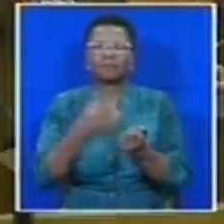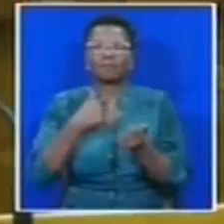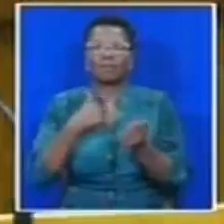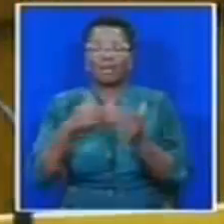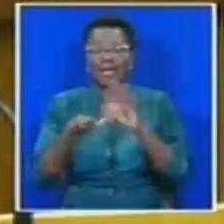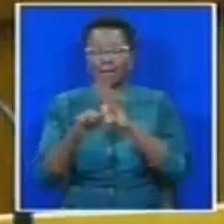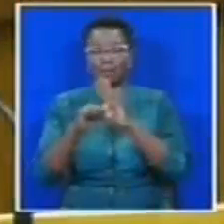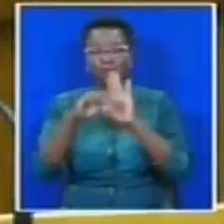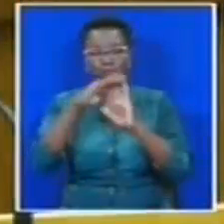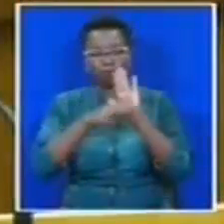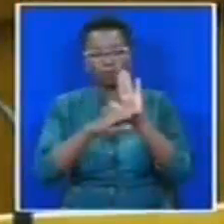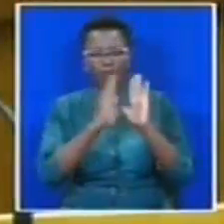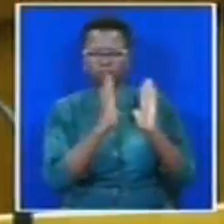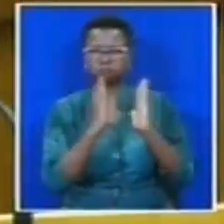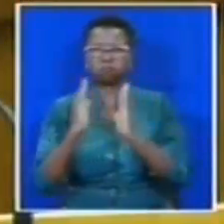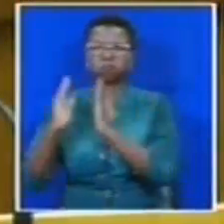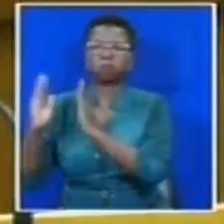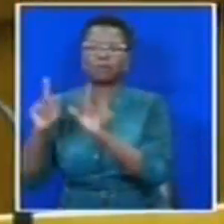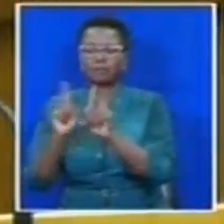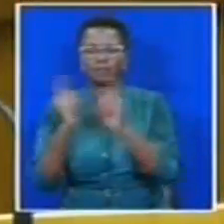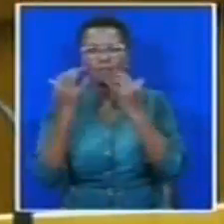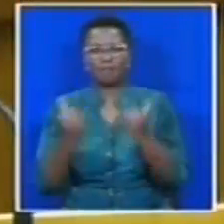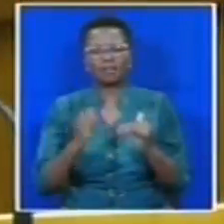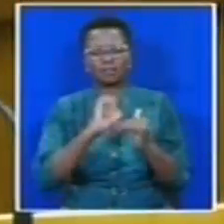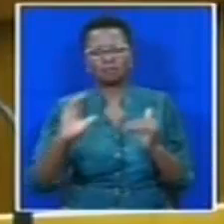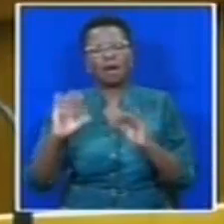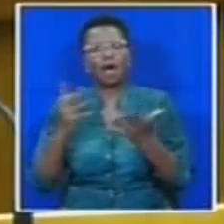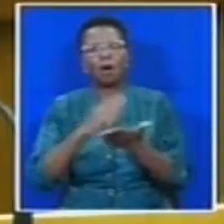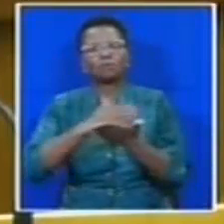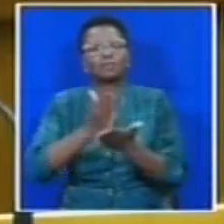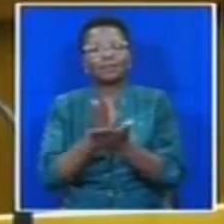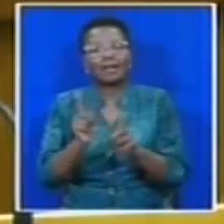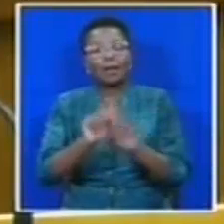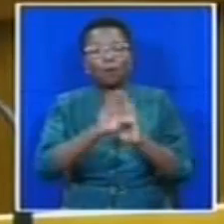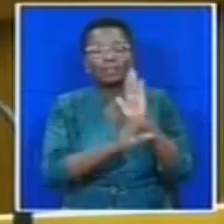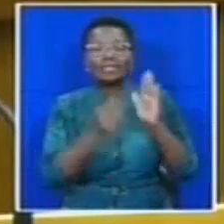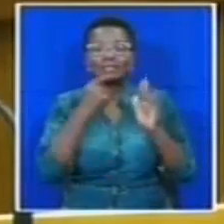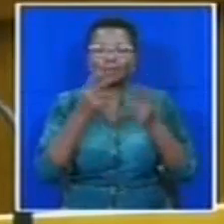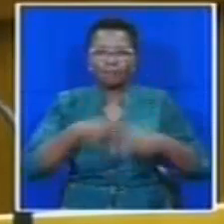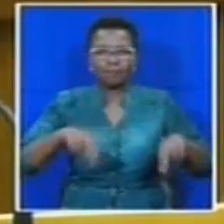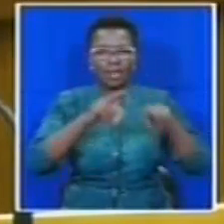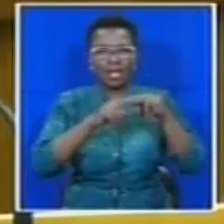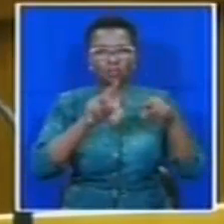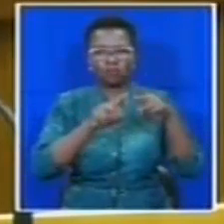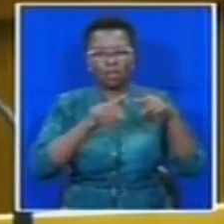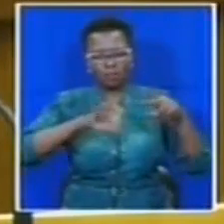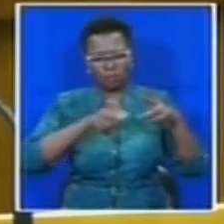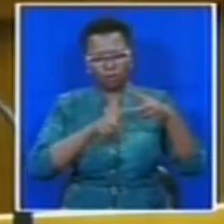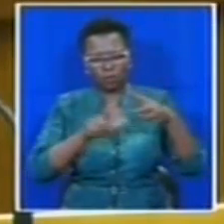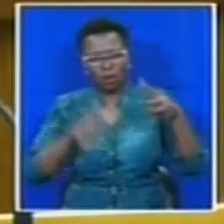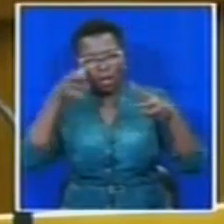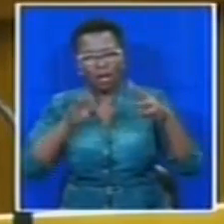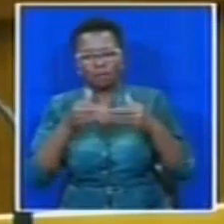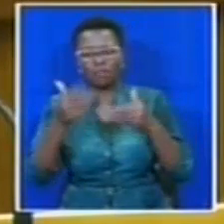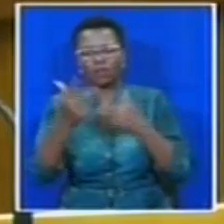inform the division of revenue as required by our Constitution between national, provincial, and local government for the next